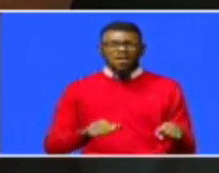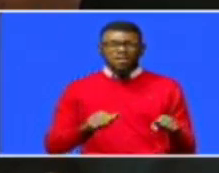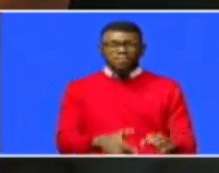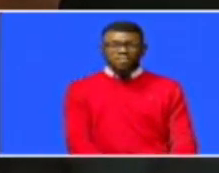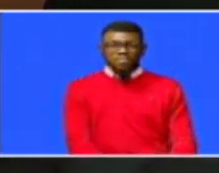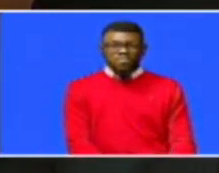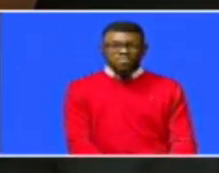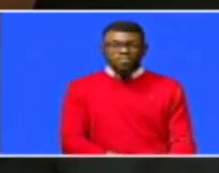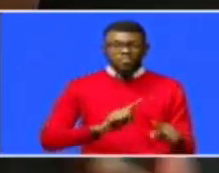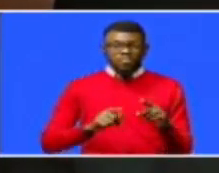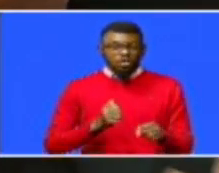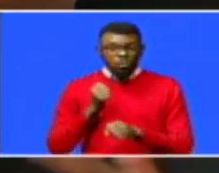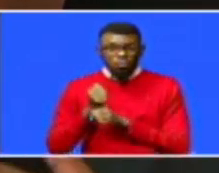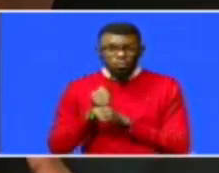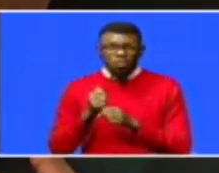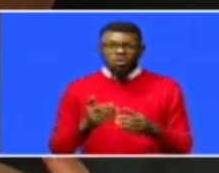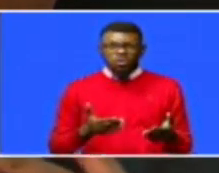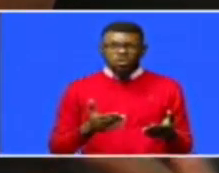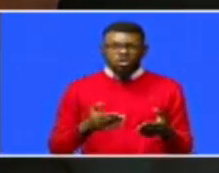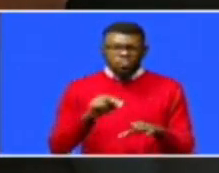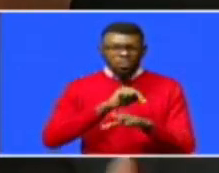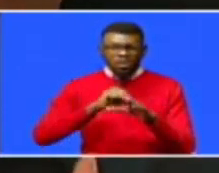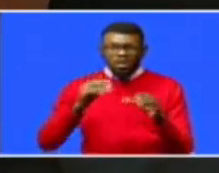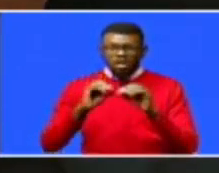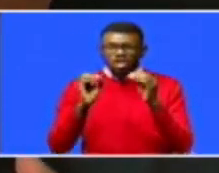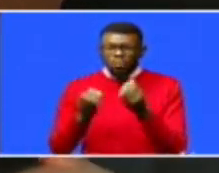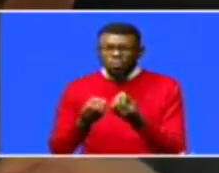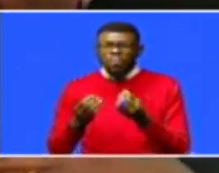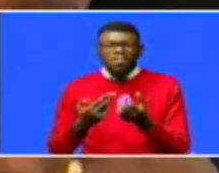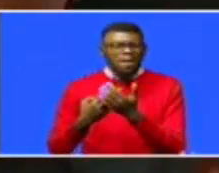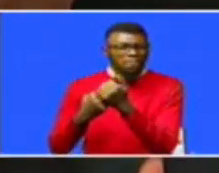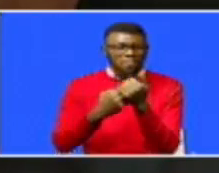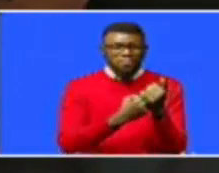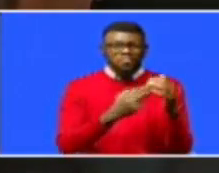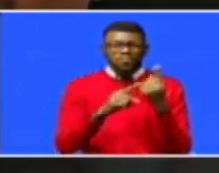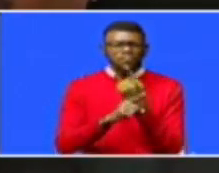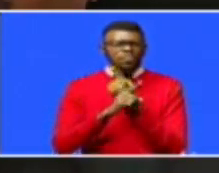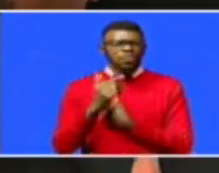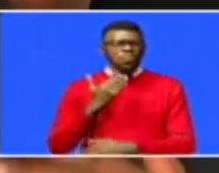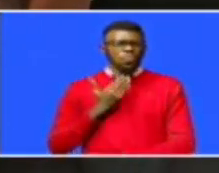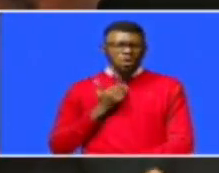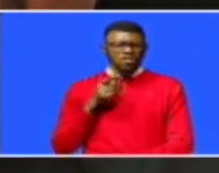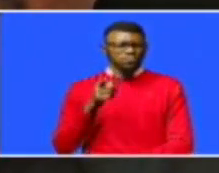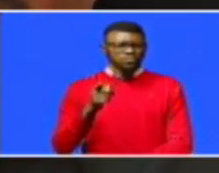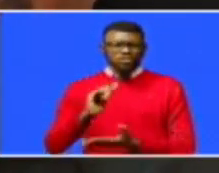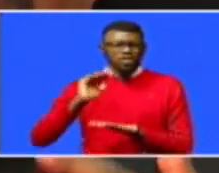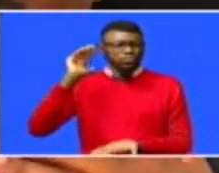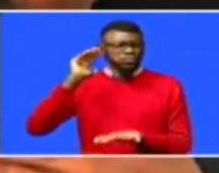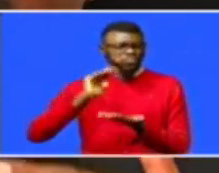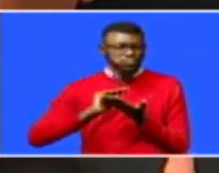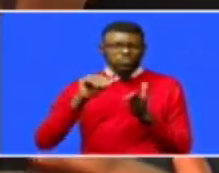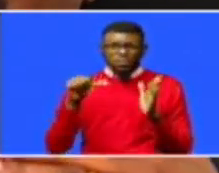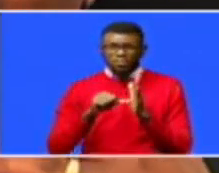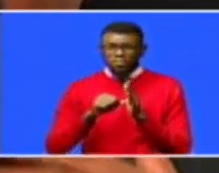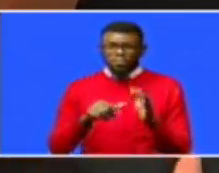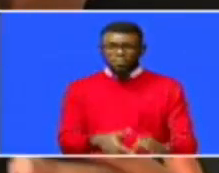that. We are working with international organizations, with partners, at least to minimize the problem. But